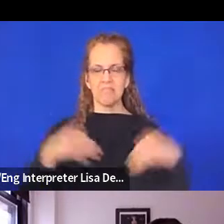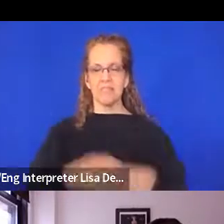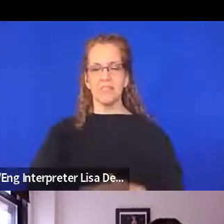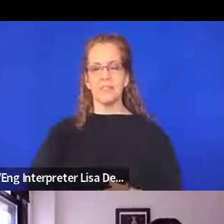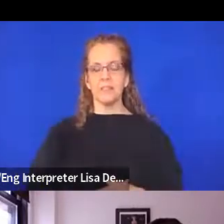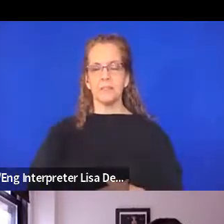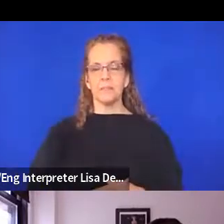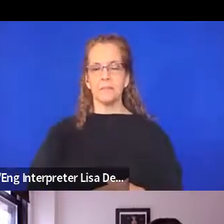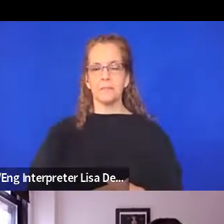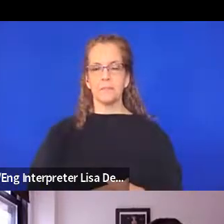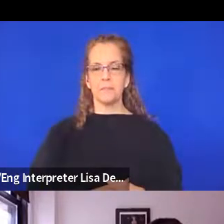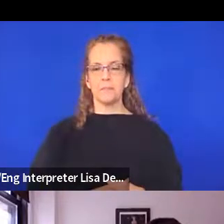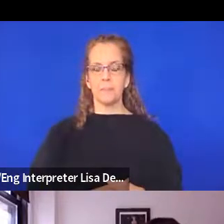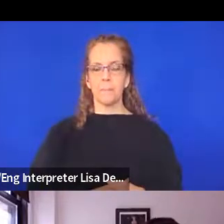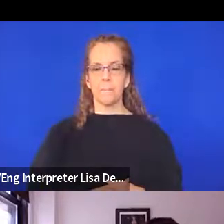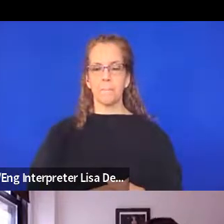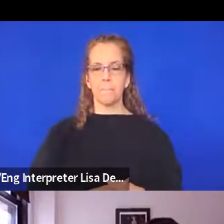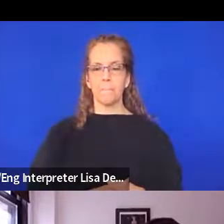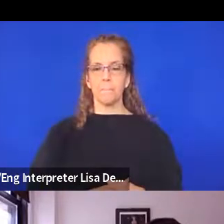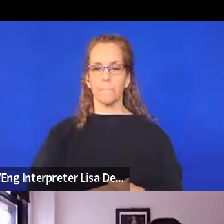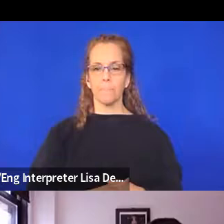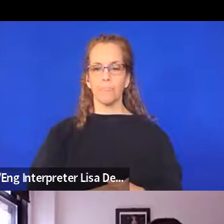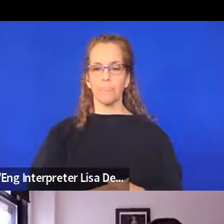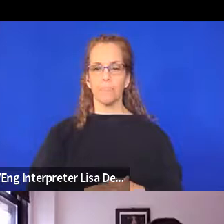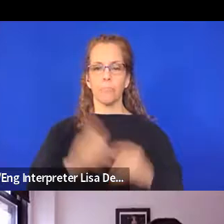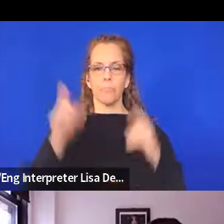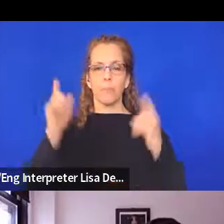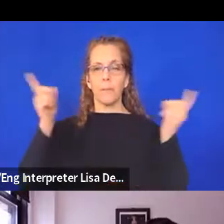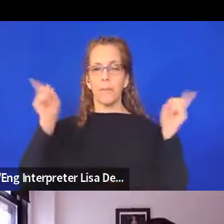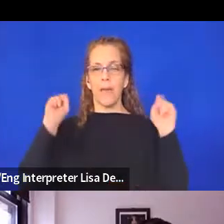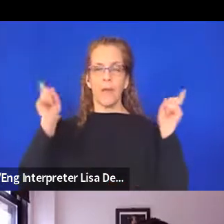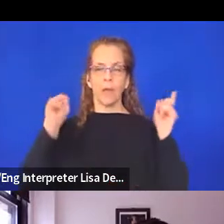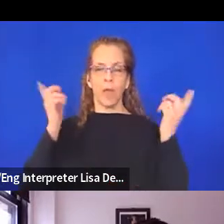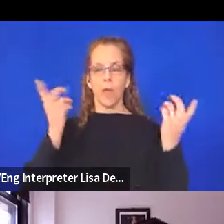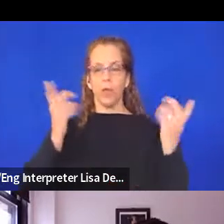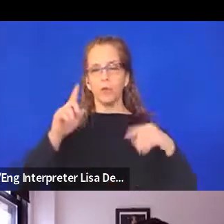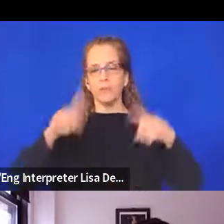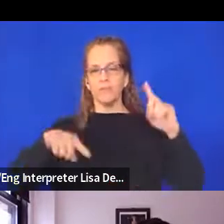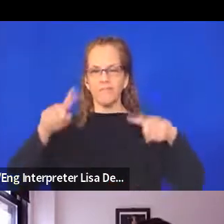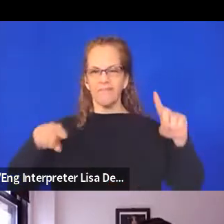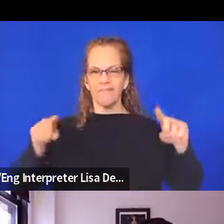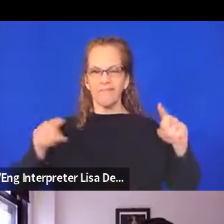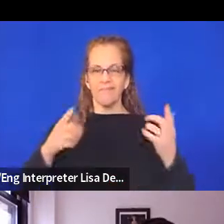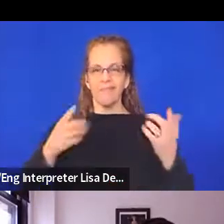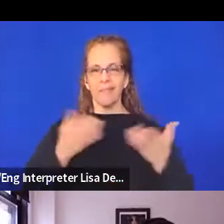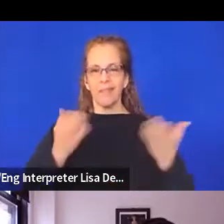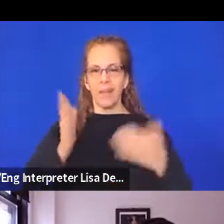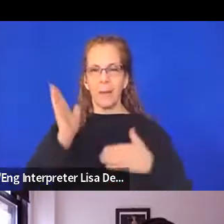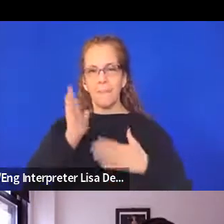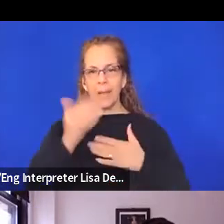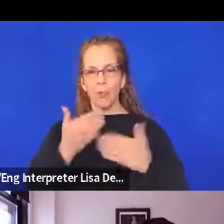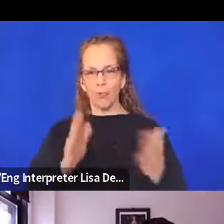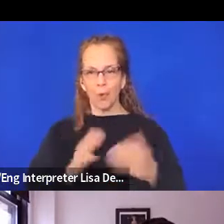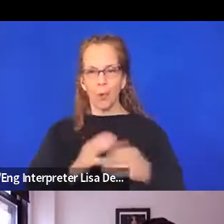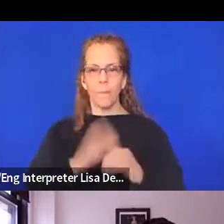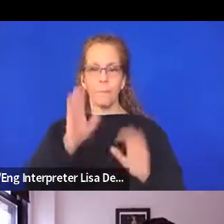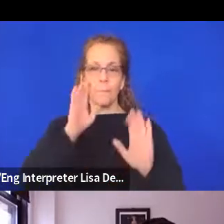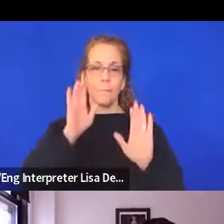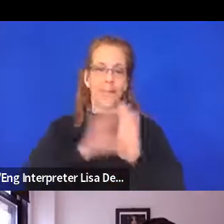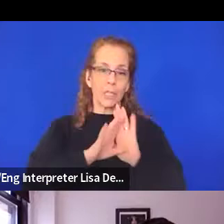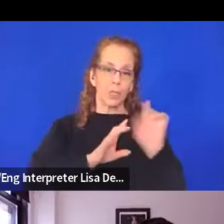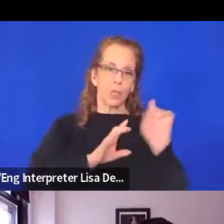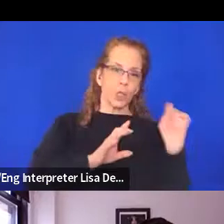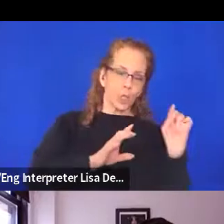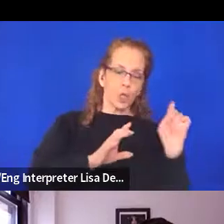And I'm on a background of sort of varied bedroomness, a bit of a picture, a bit of